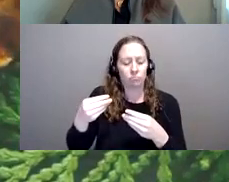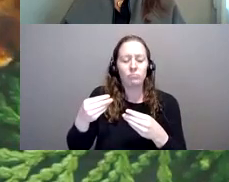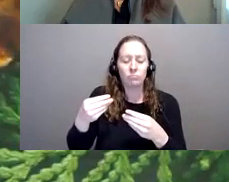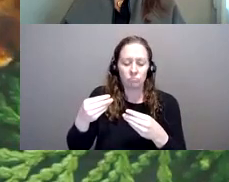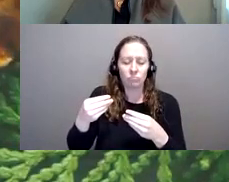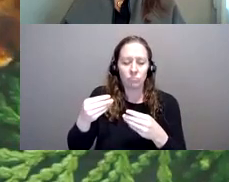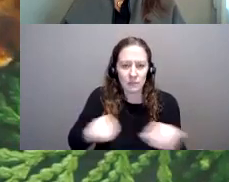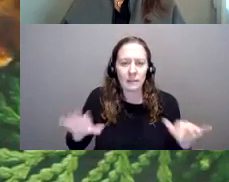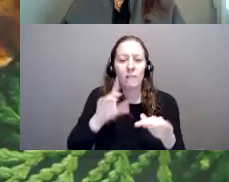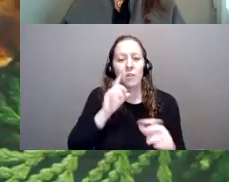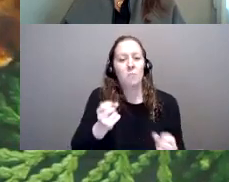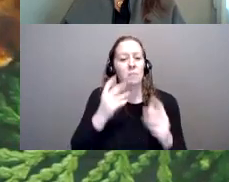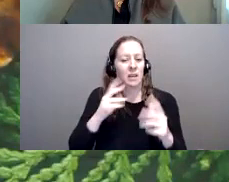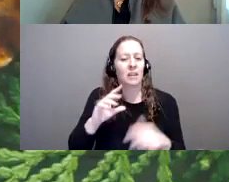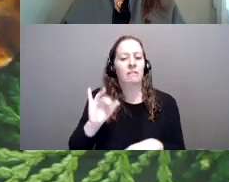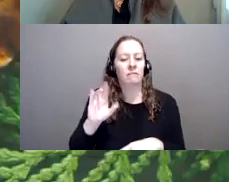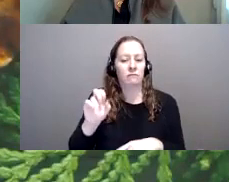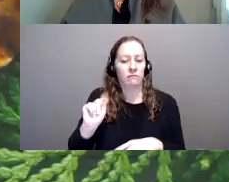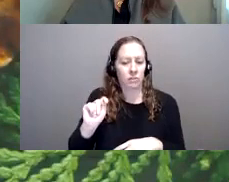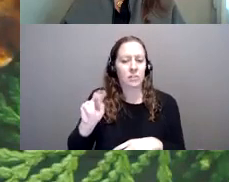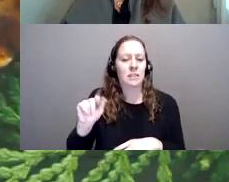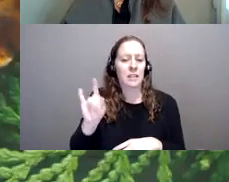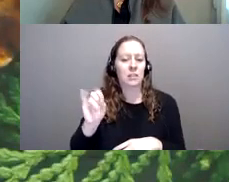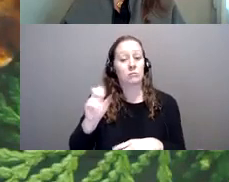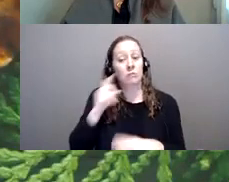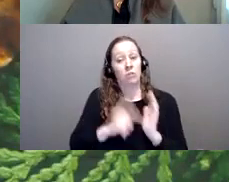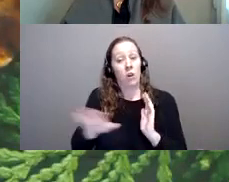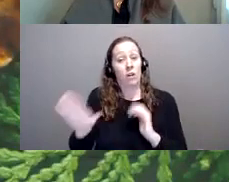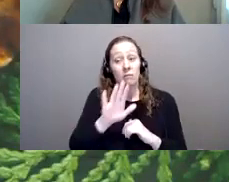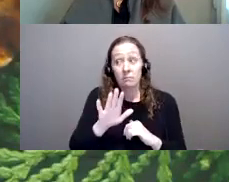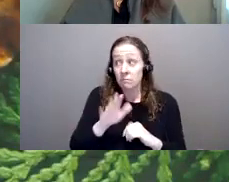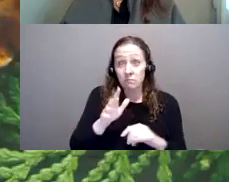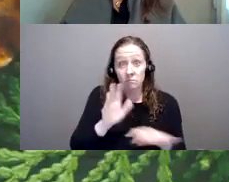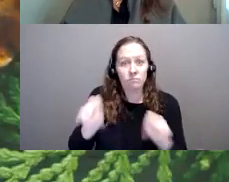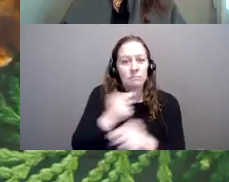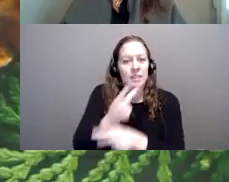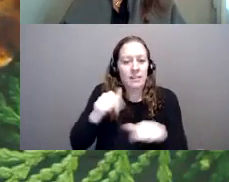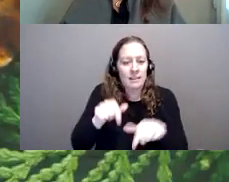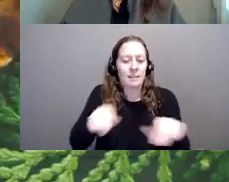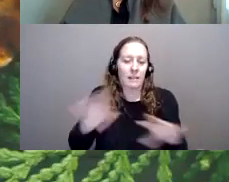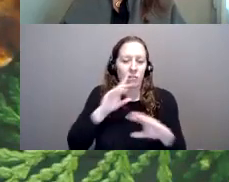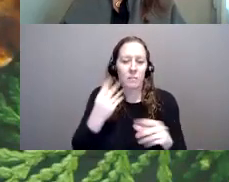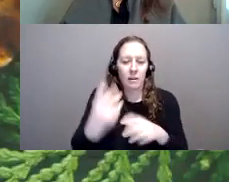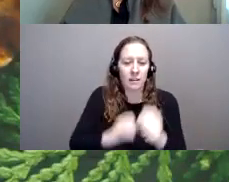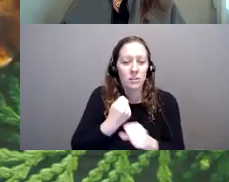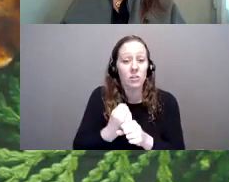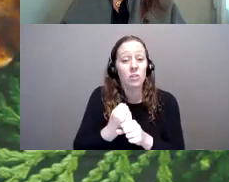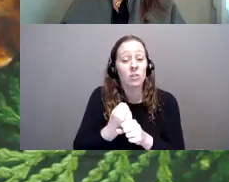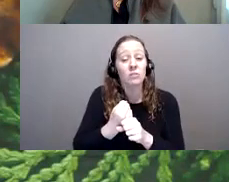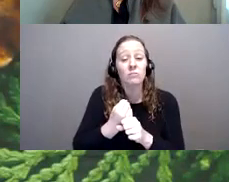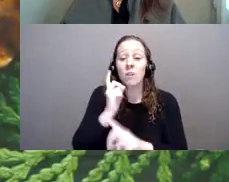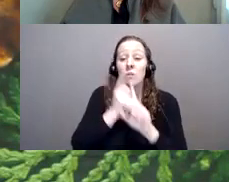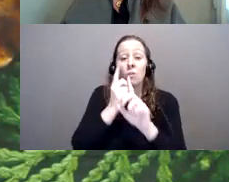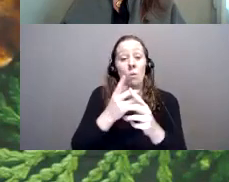Nations and acknowledge their stewardship of this land throughout the ages. We seek a new relationship with the